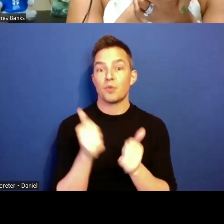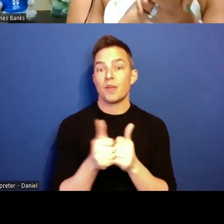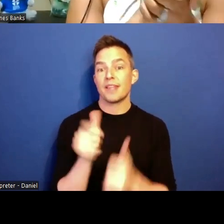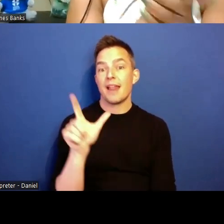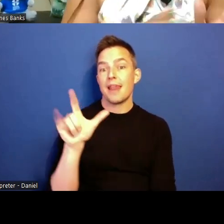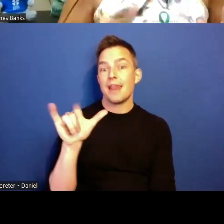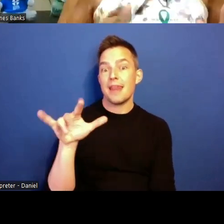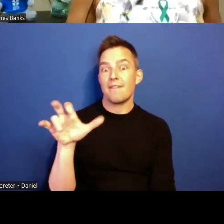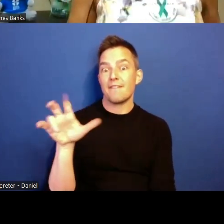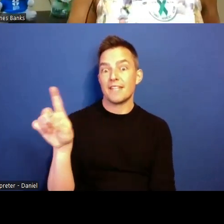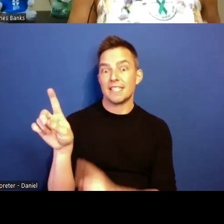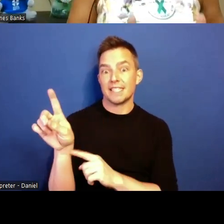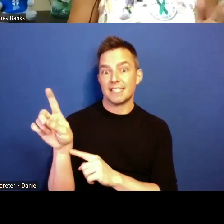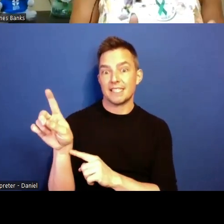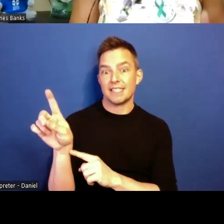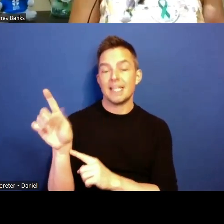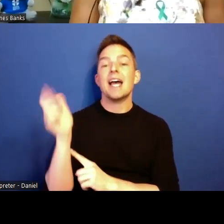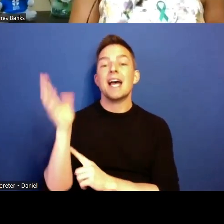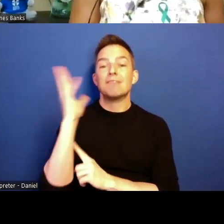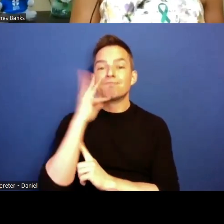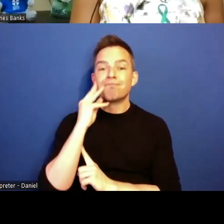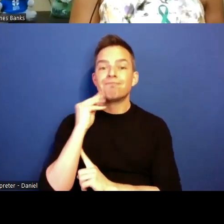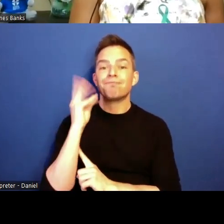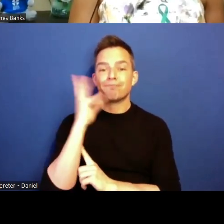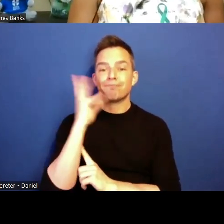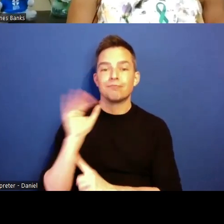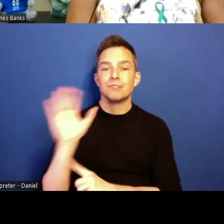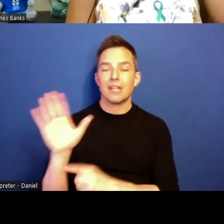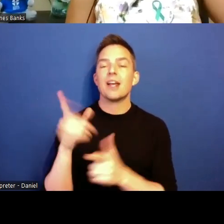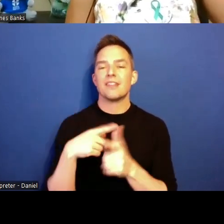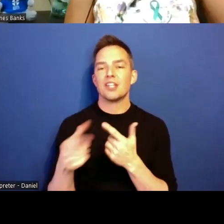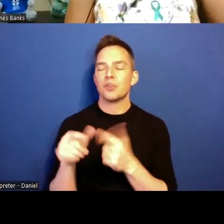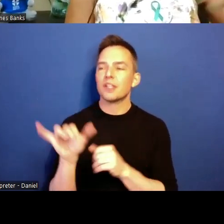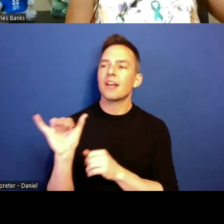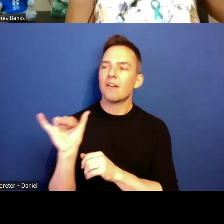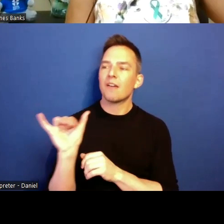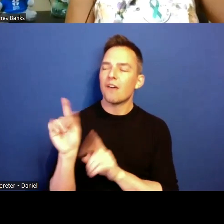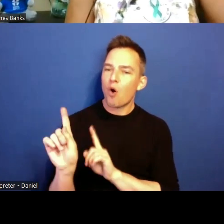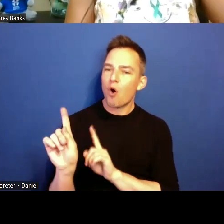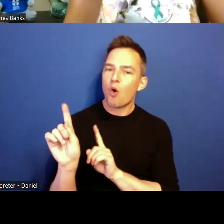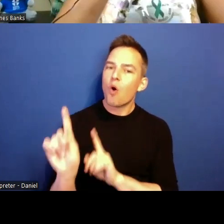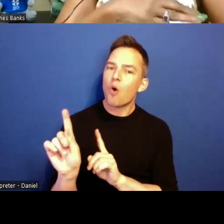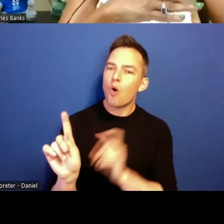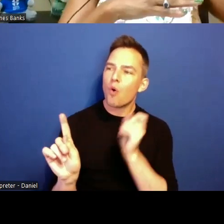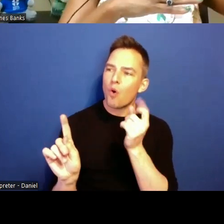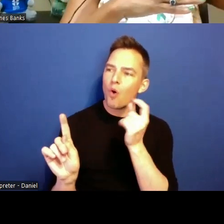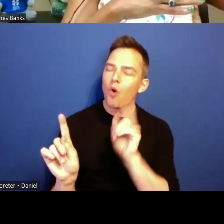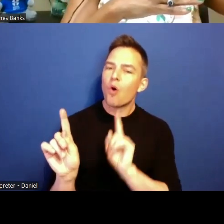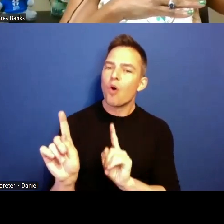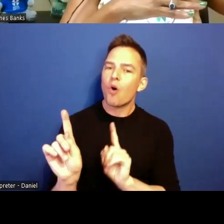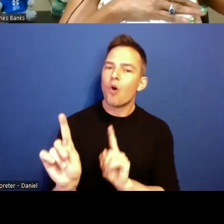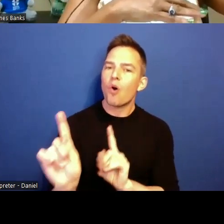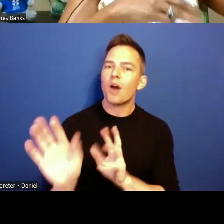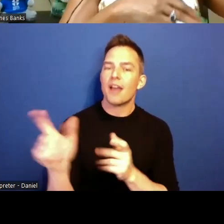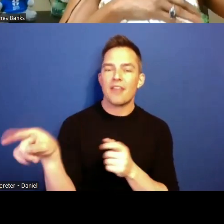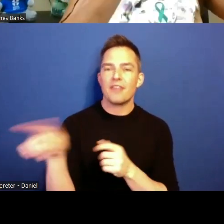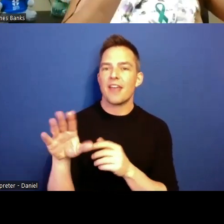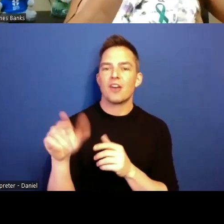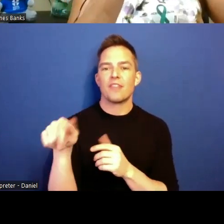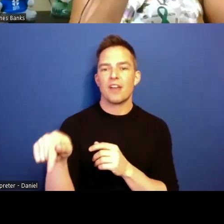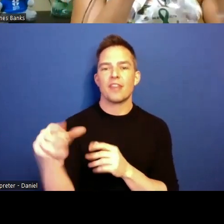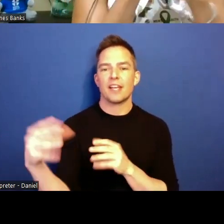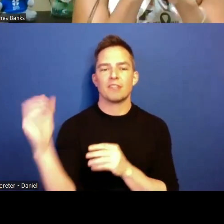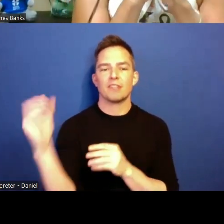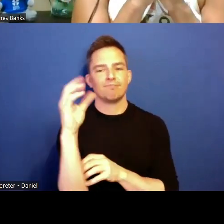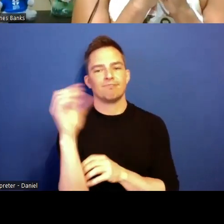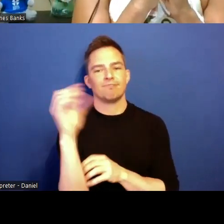experience, because then you're with someone who's walking that walk with you. Either they've been there and you're here and they're there, they can get